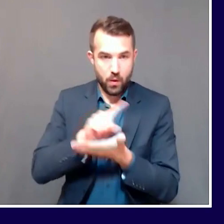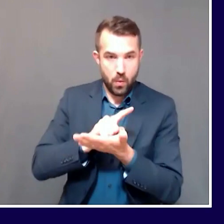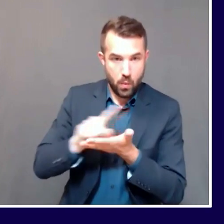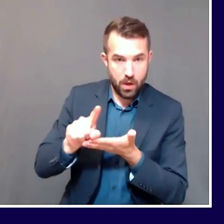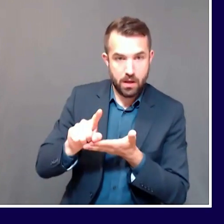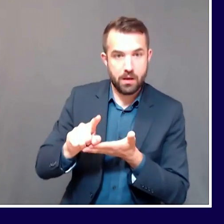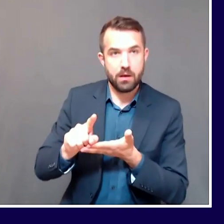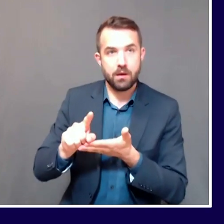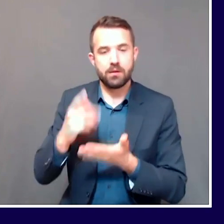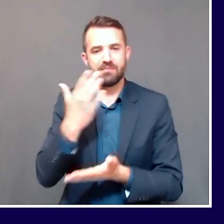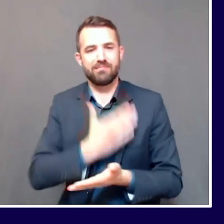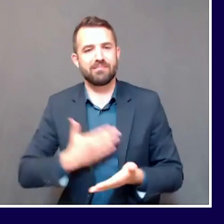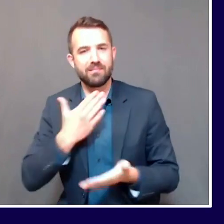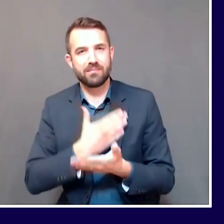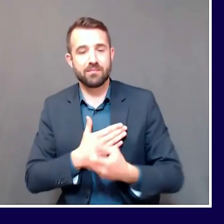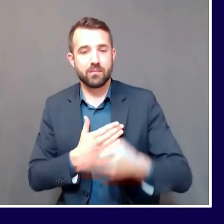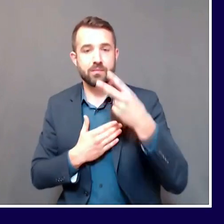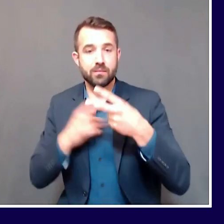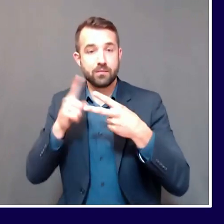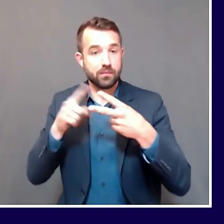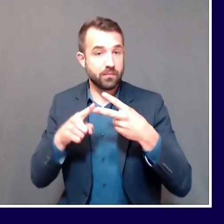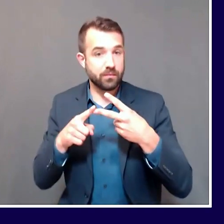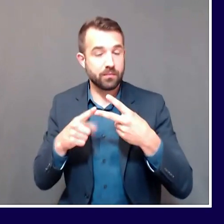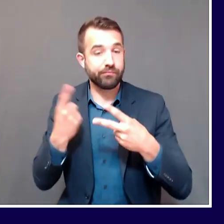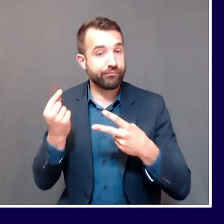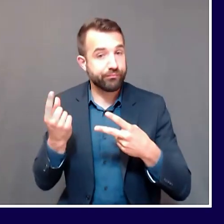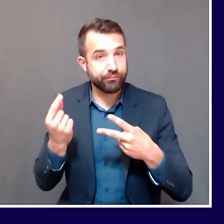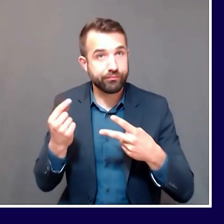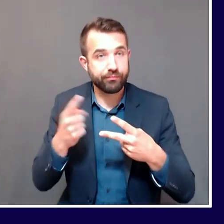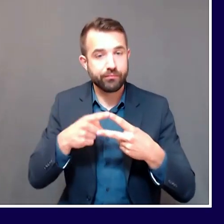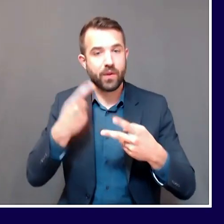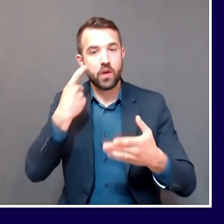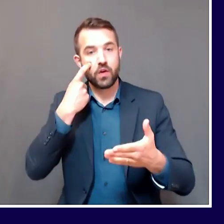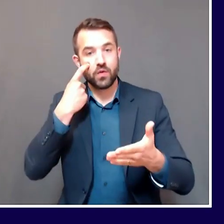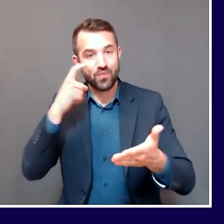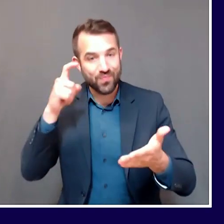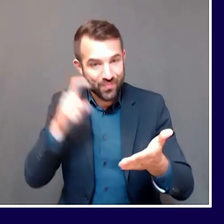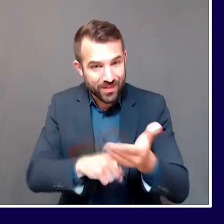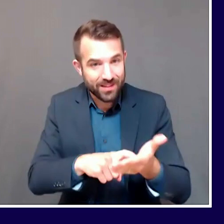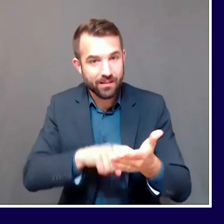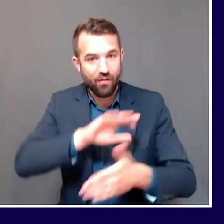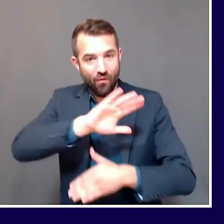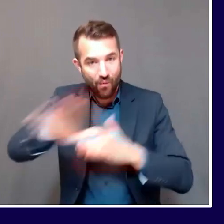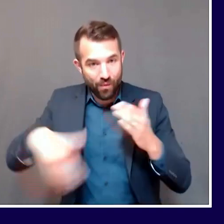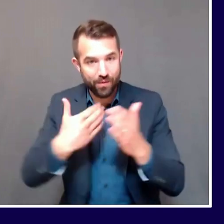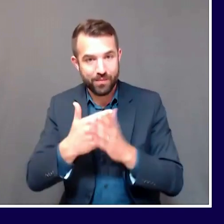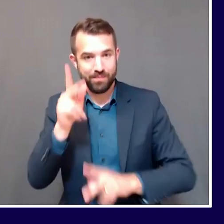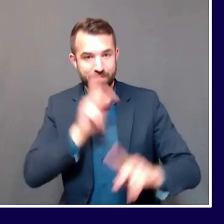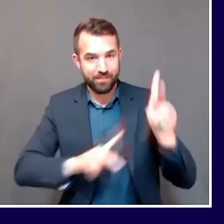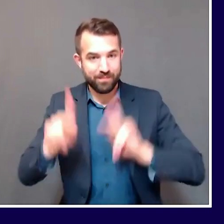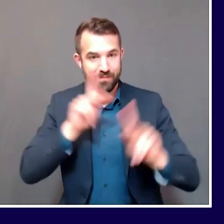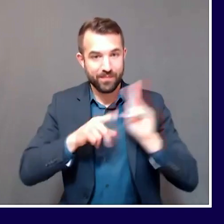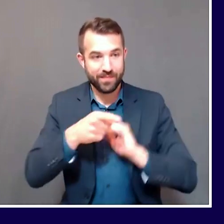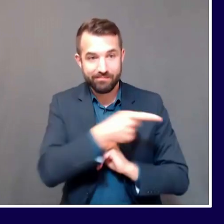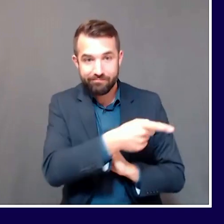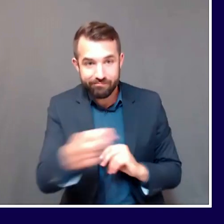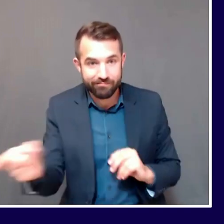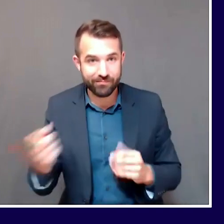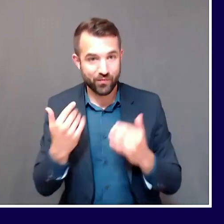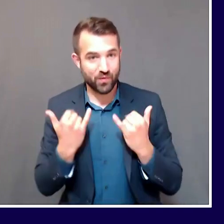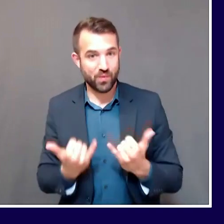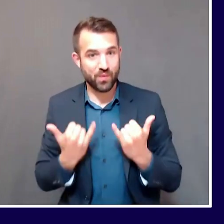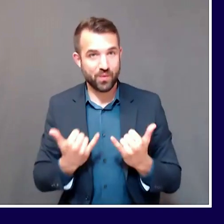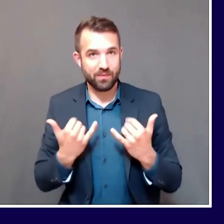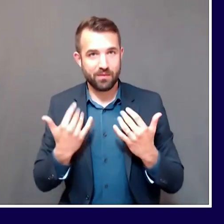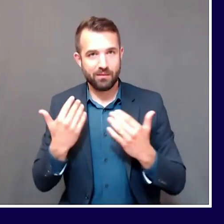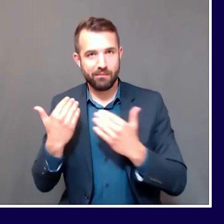two things. Please recognize that all of us, each of us, is grappling with and dealing with quite a lot right now. And even though I say this a